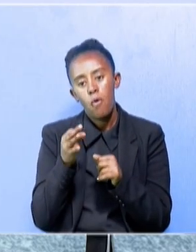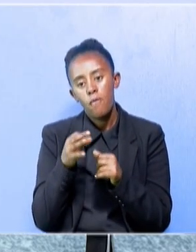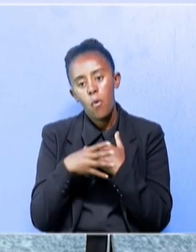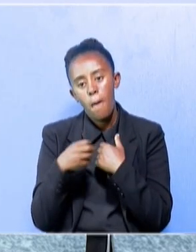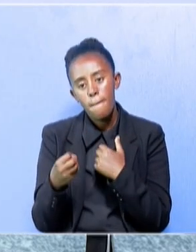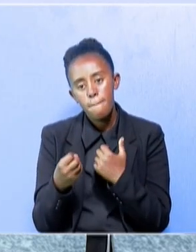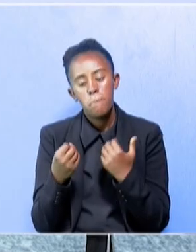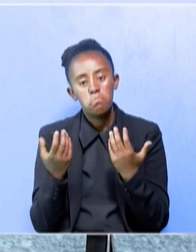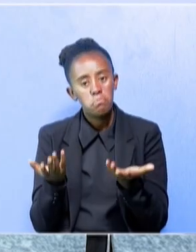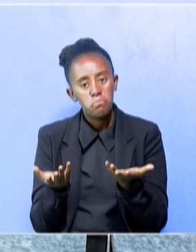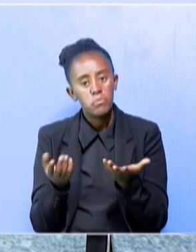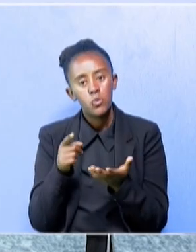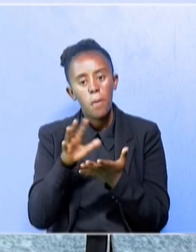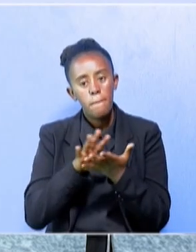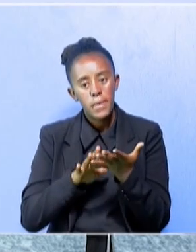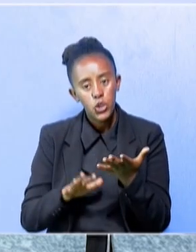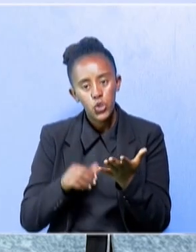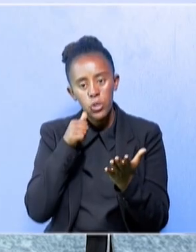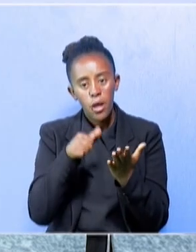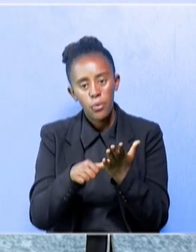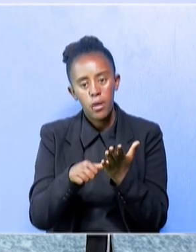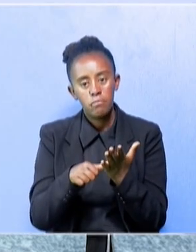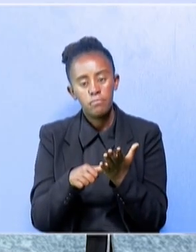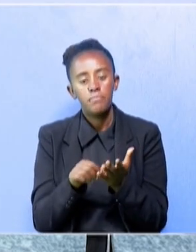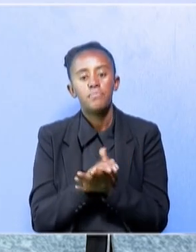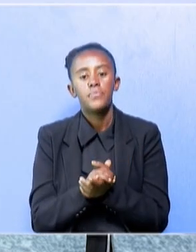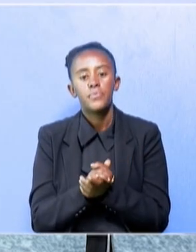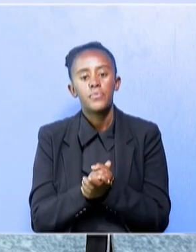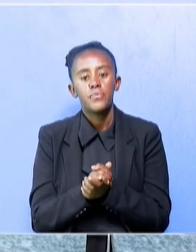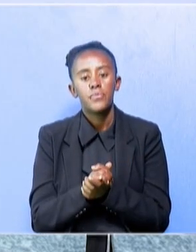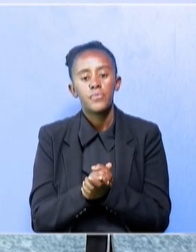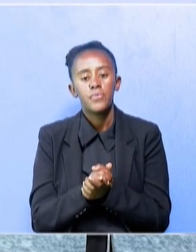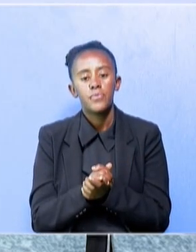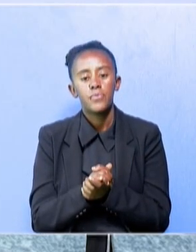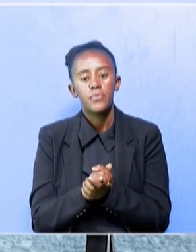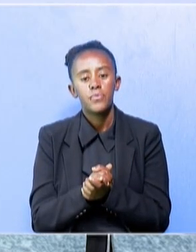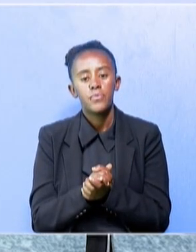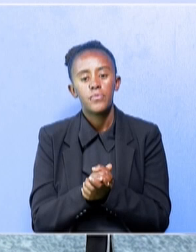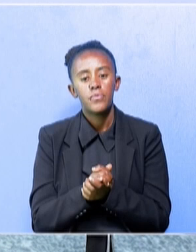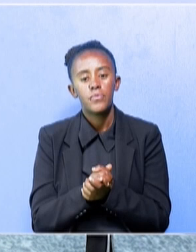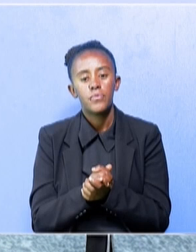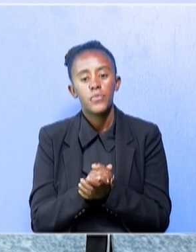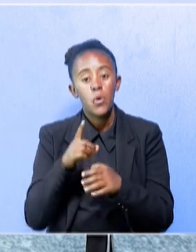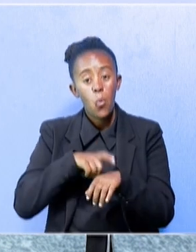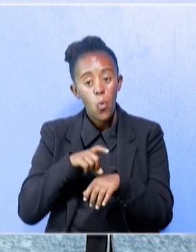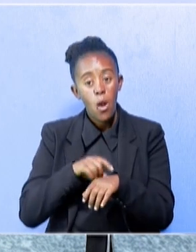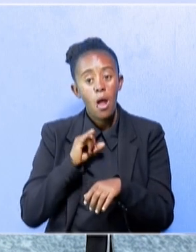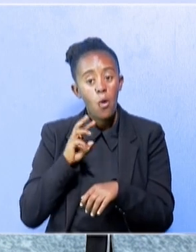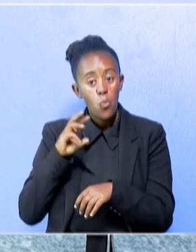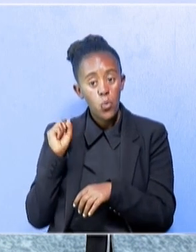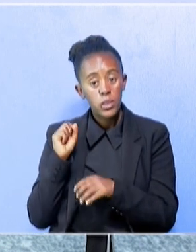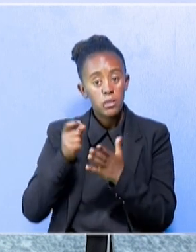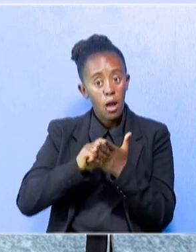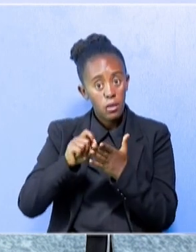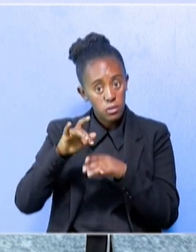right? Not necessarily to mention that the letter, something like that. So while I was writing to my brother, well,